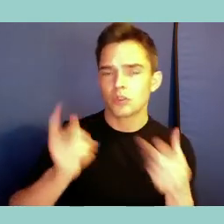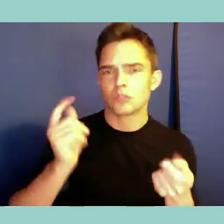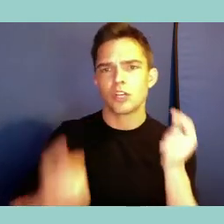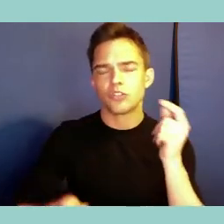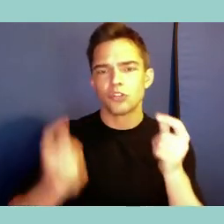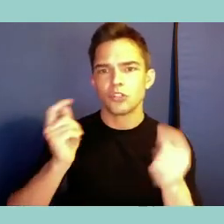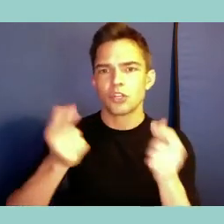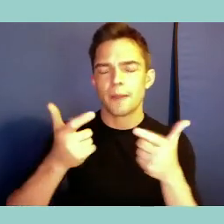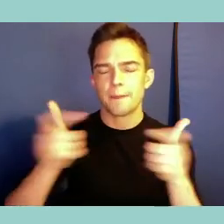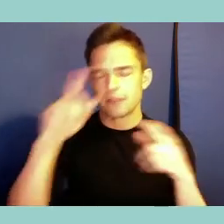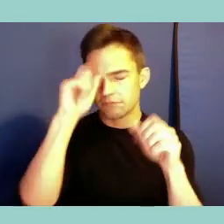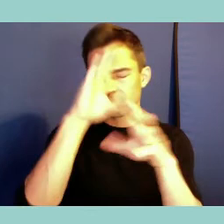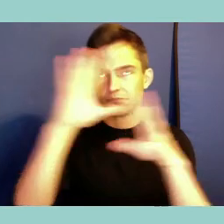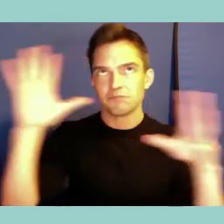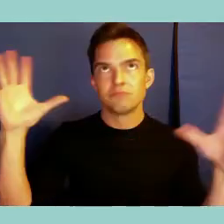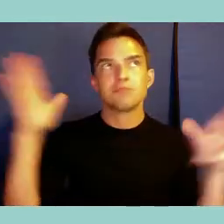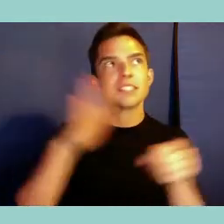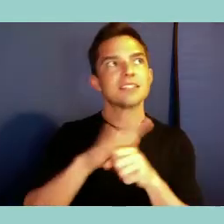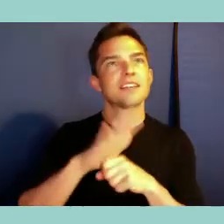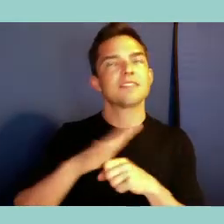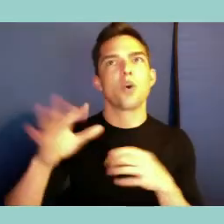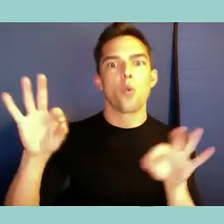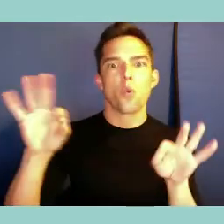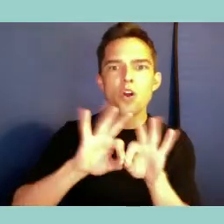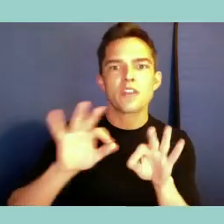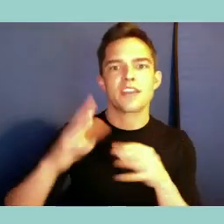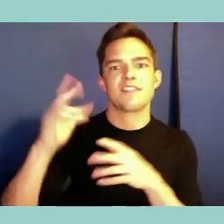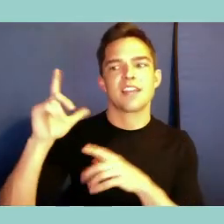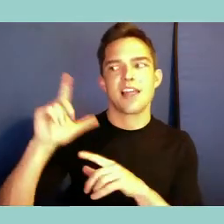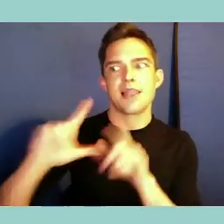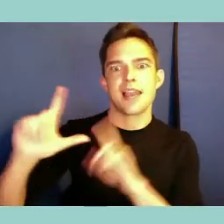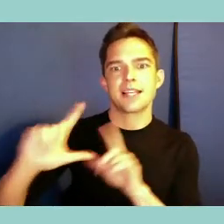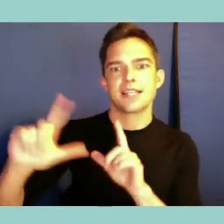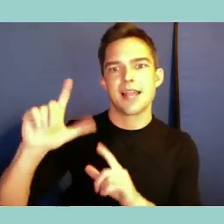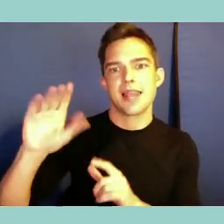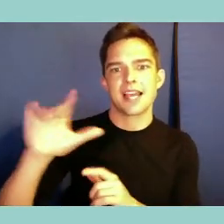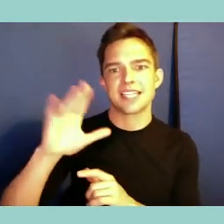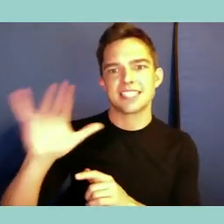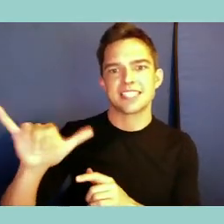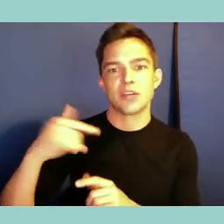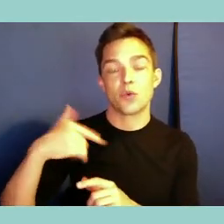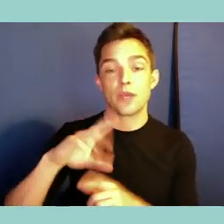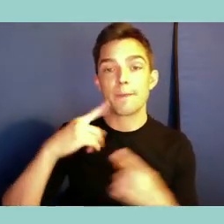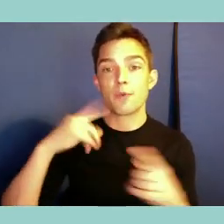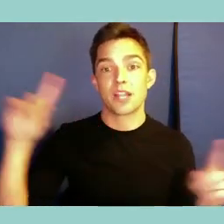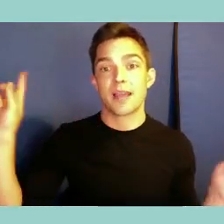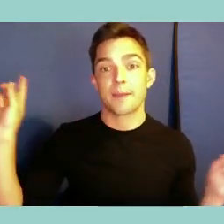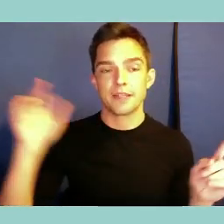change big enough to be worthy of the legacy we proclaim. That is my fear for us.